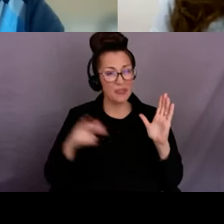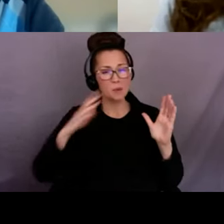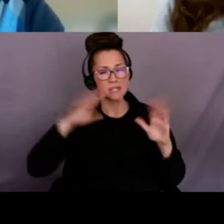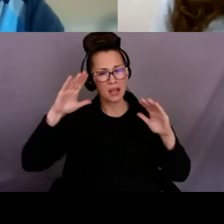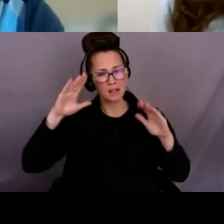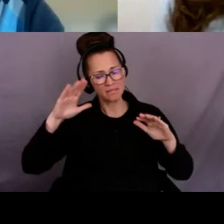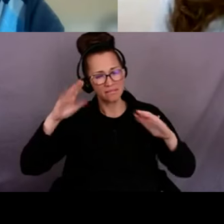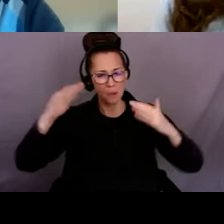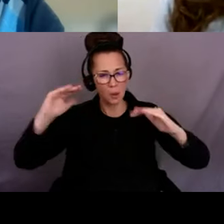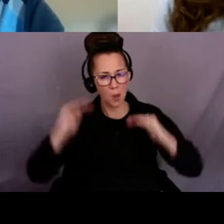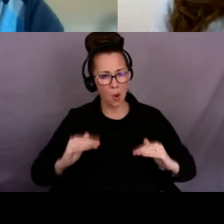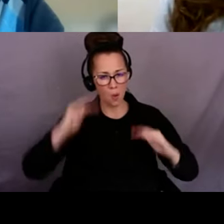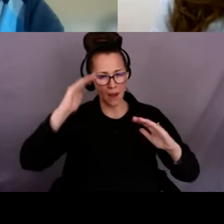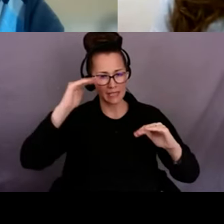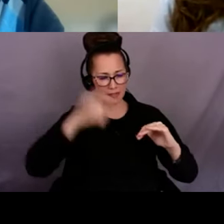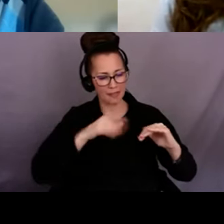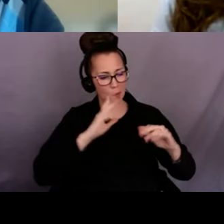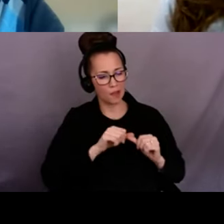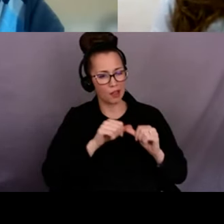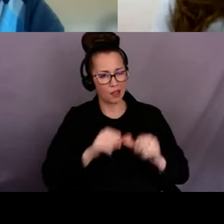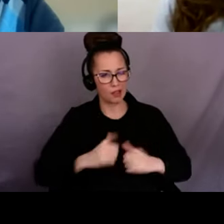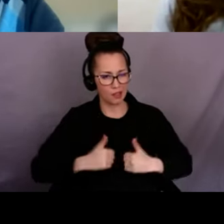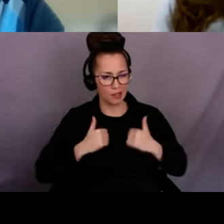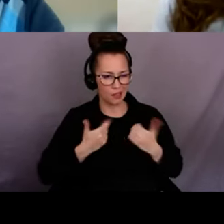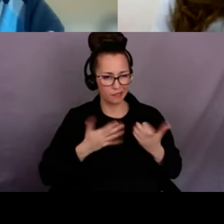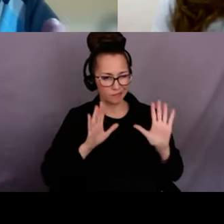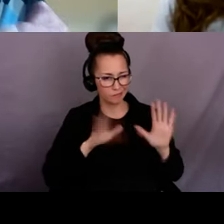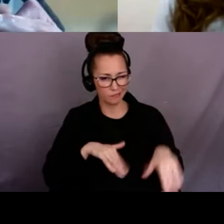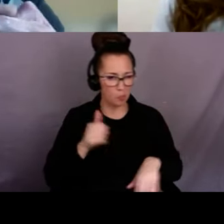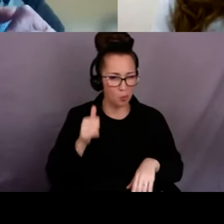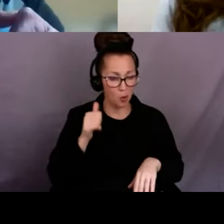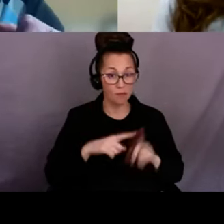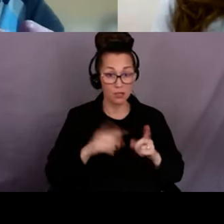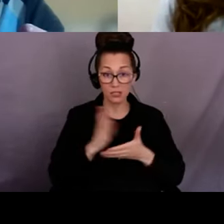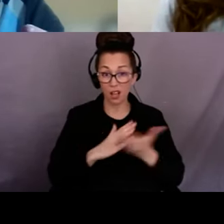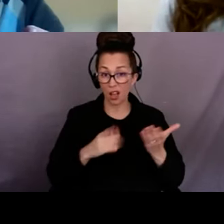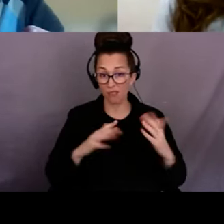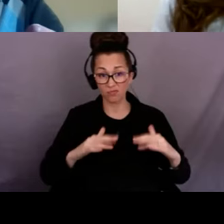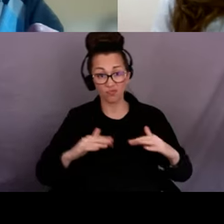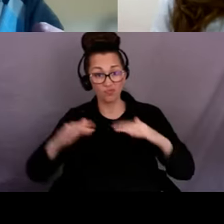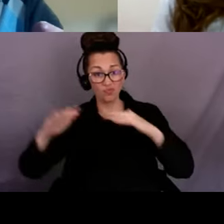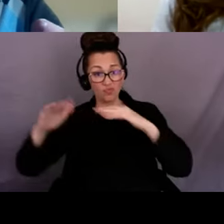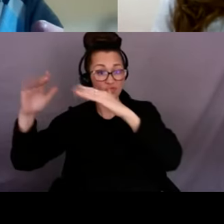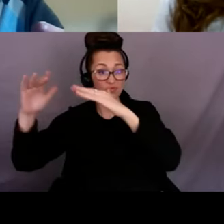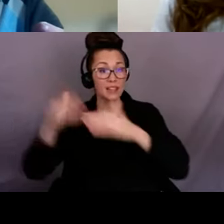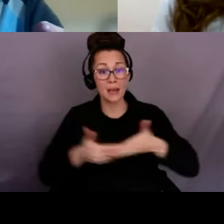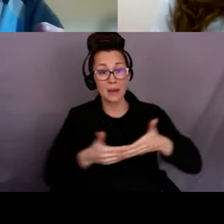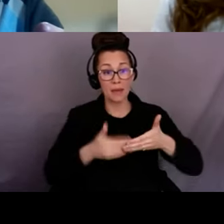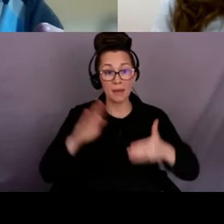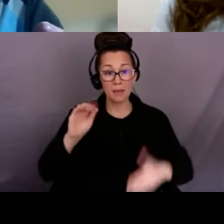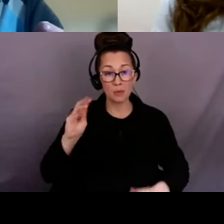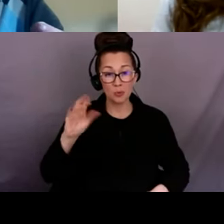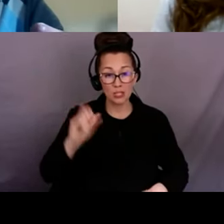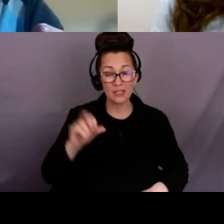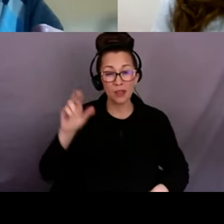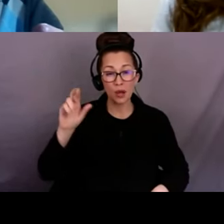of decreased lifespan. So, you know, as I say, we do have class members, you know, they're the baby boomers, they're the rubella babies